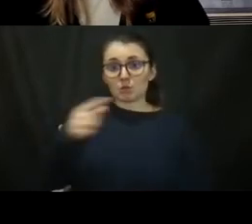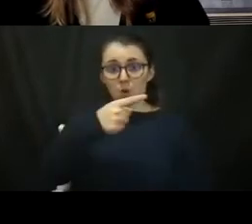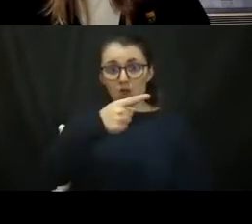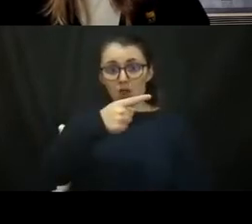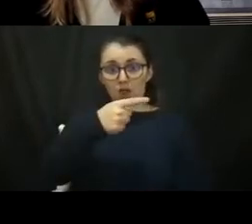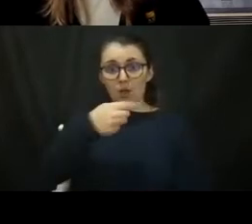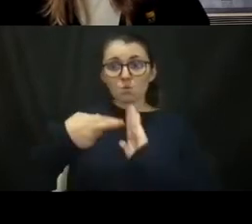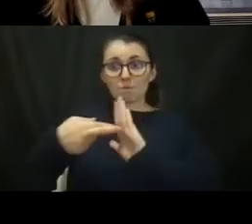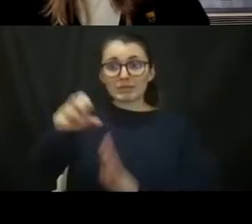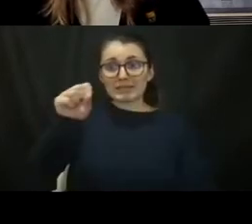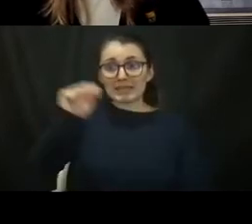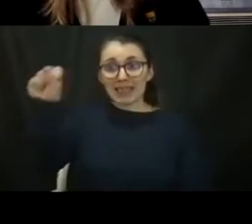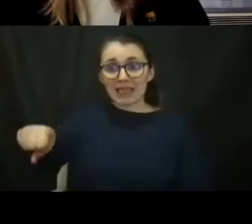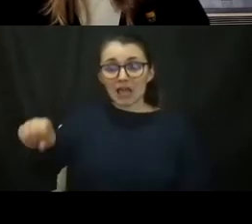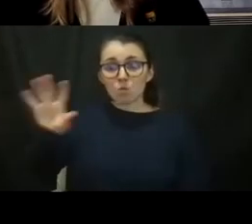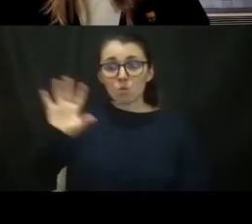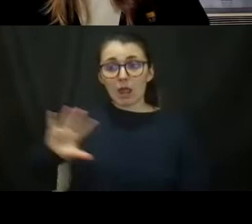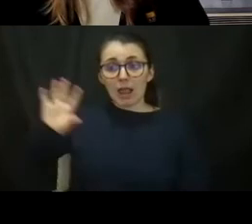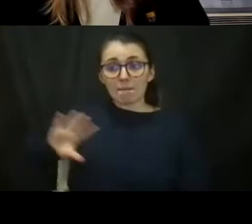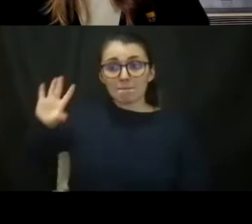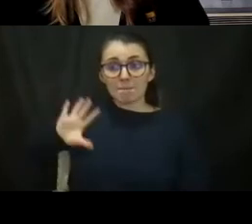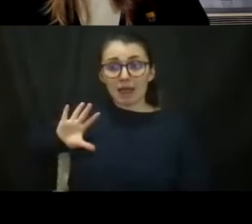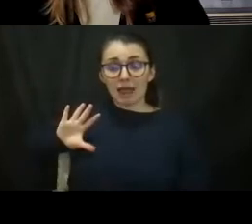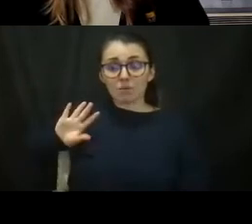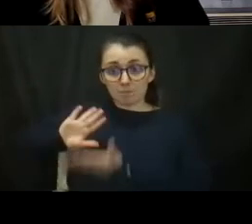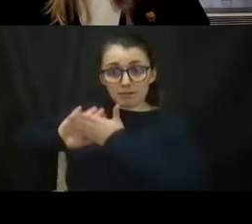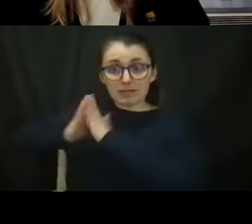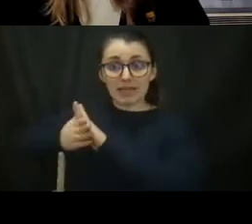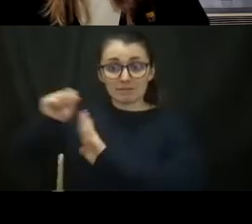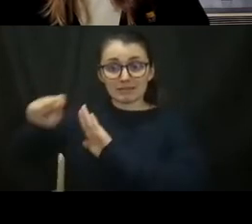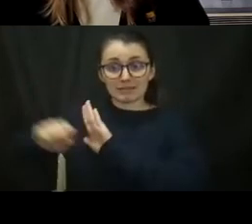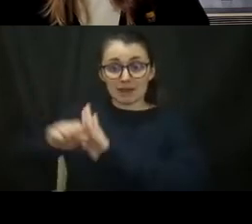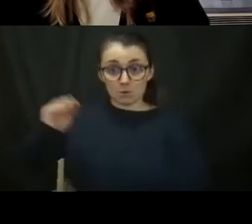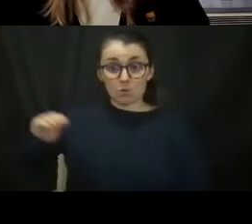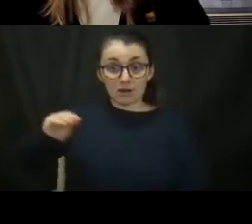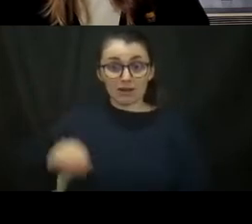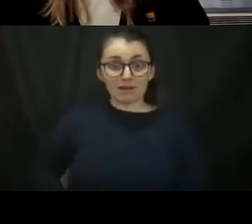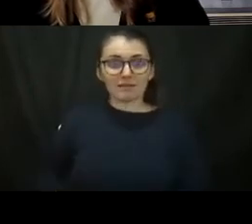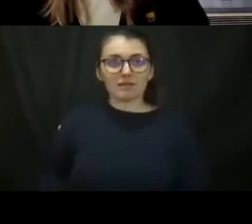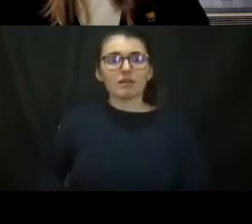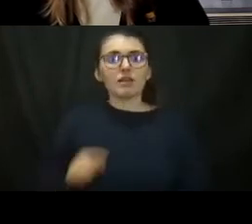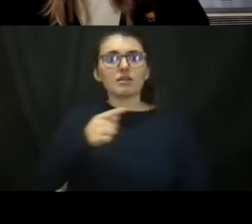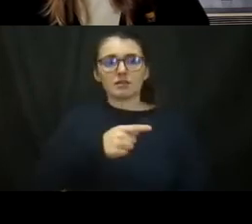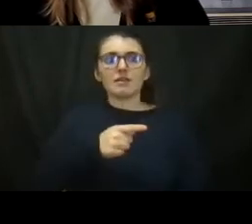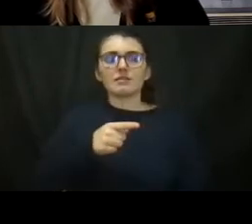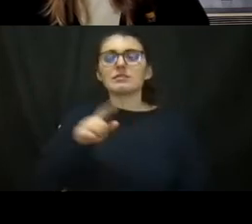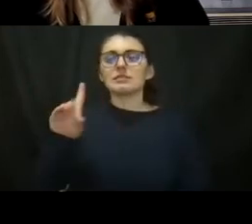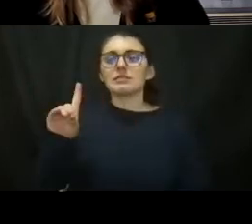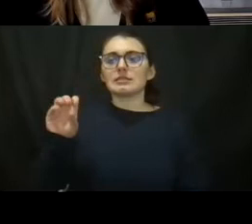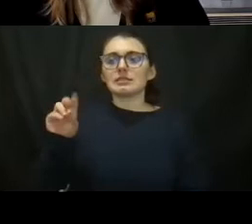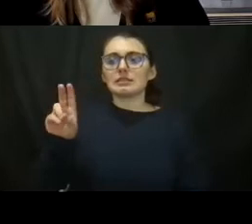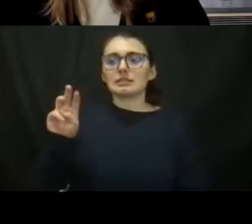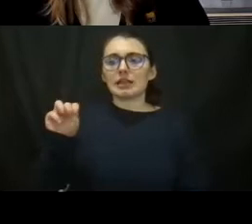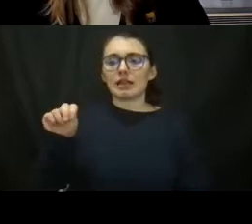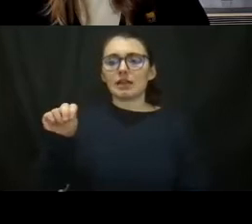way back when it became a state, when Oregon became a state. So this is downtown Salem. And we know that Oregon's birthday